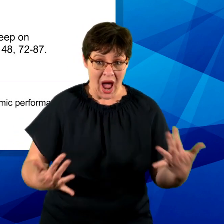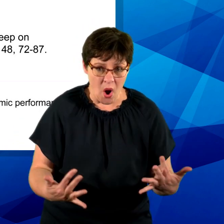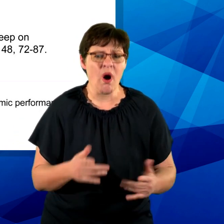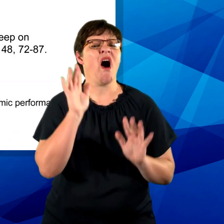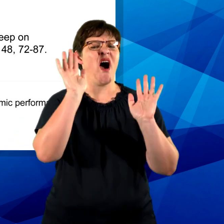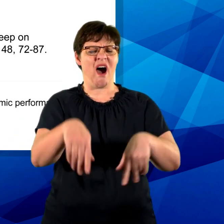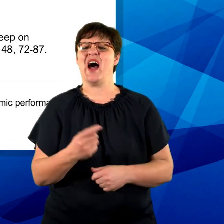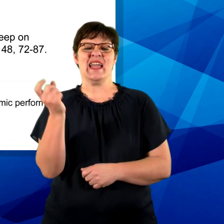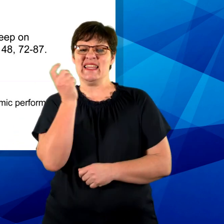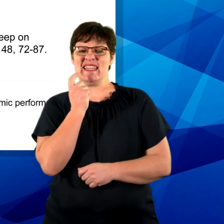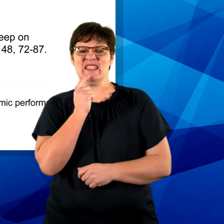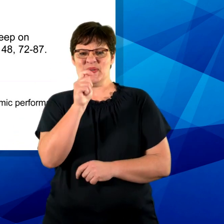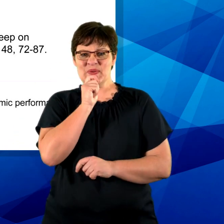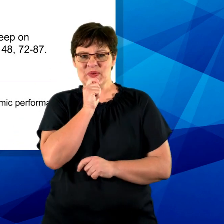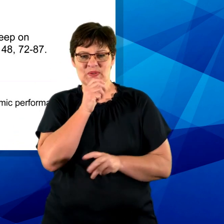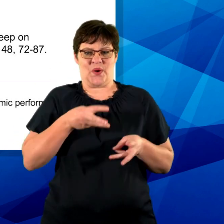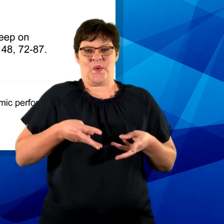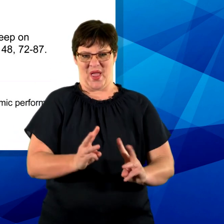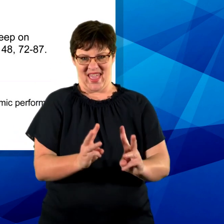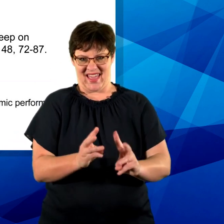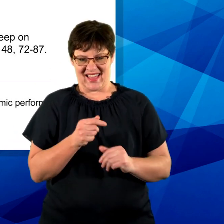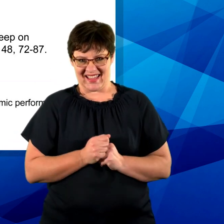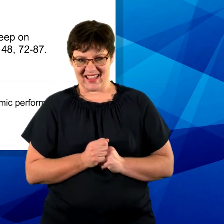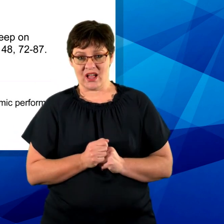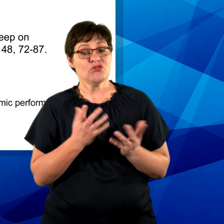be easier to use a specific referencing style.